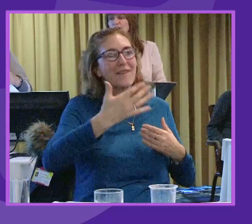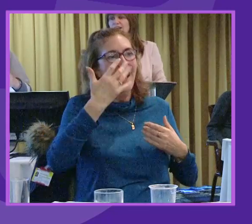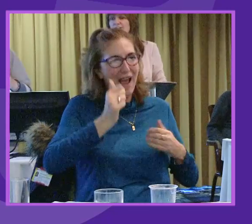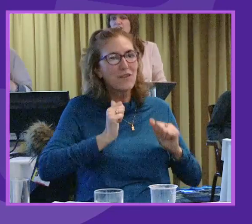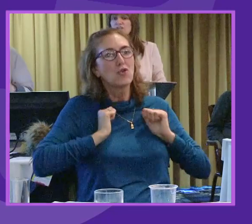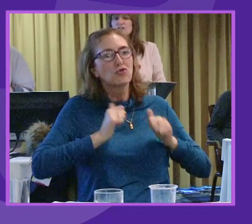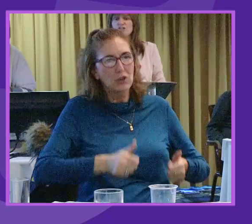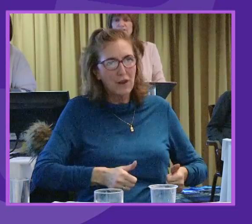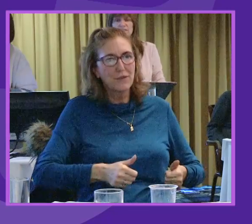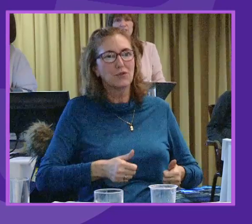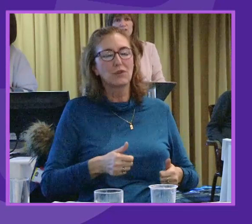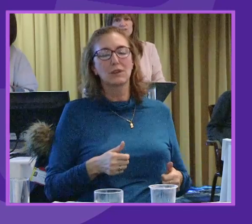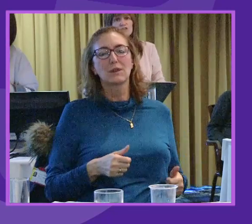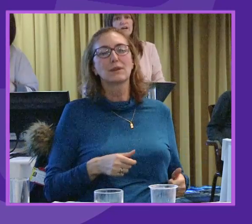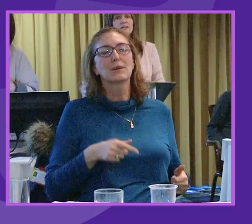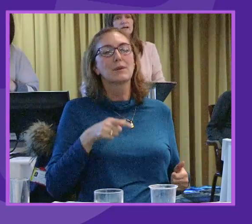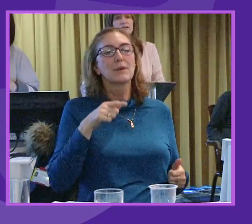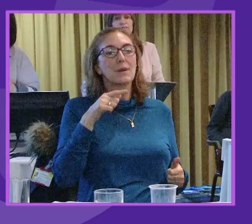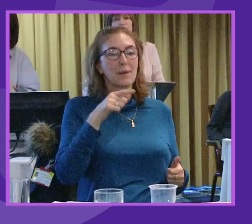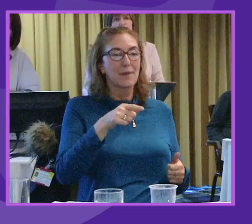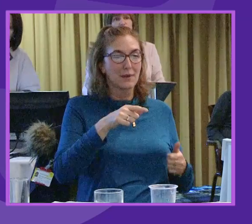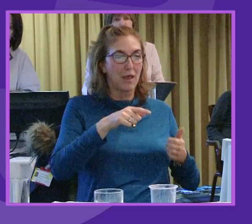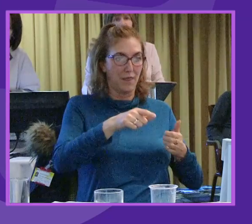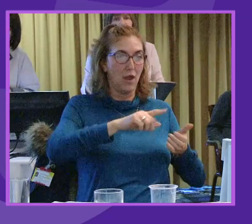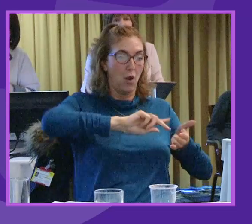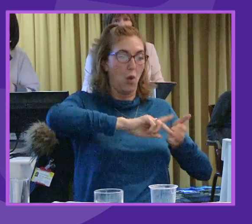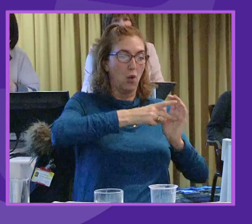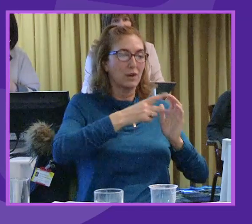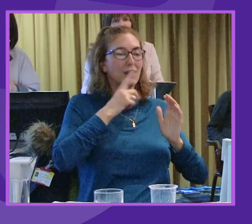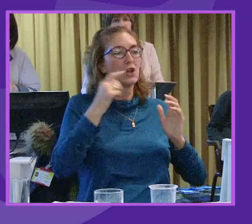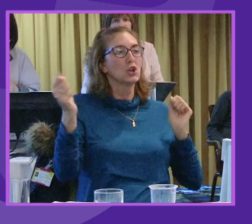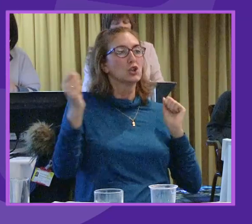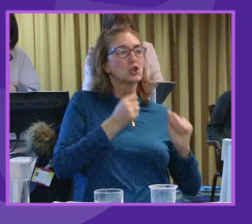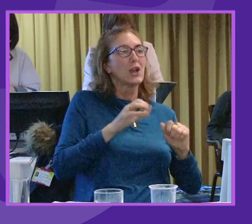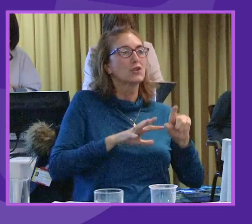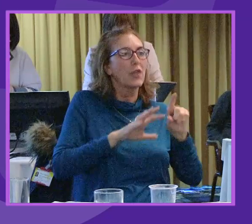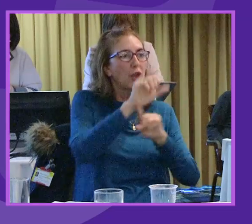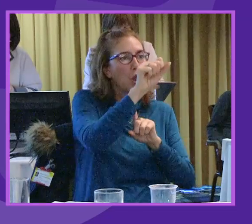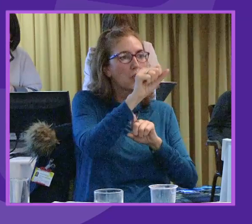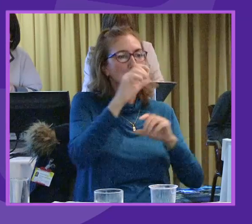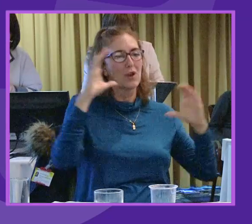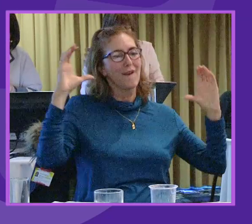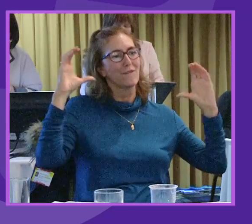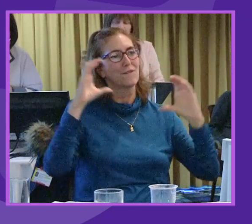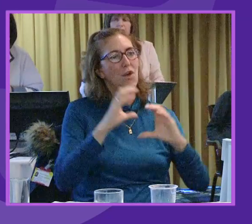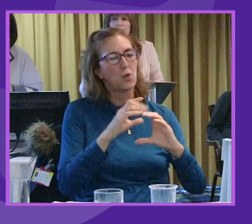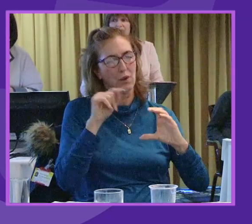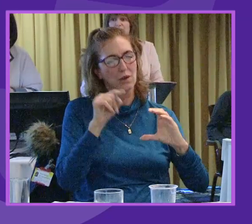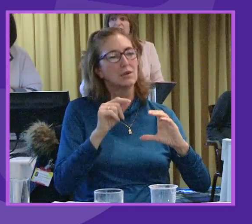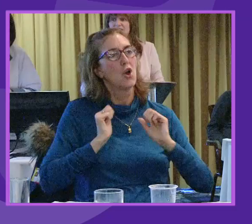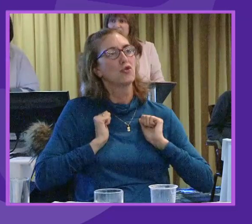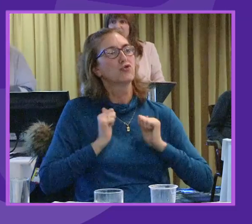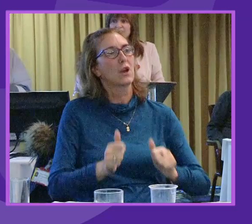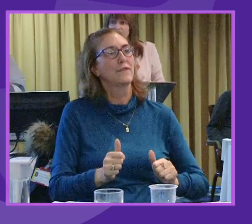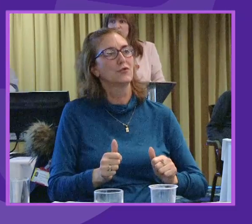recovery. There are benefits to the organisation and shifting the culture and the focus around recovery at the heart of